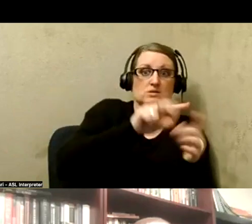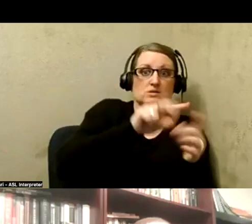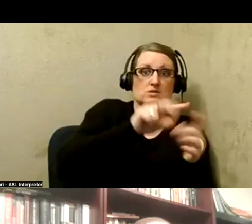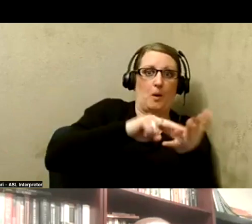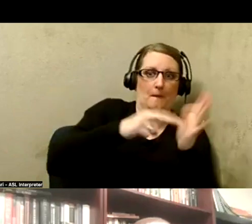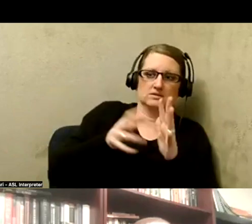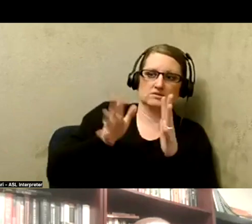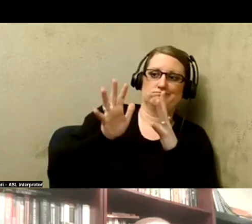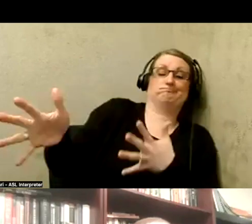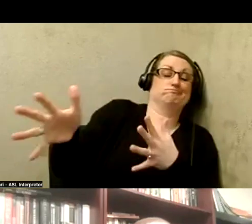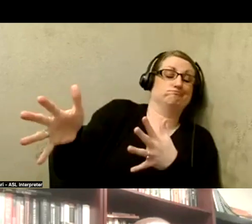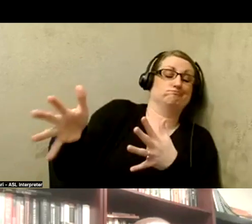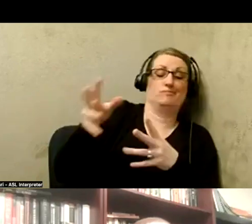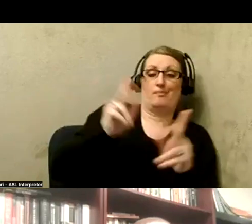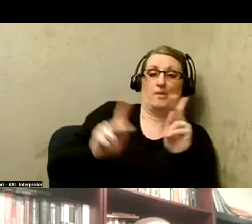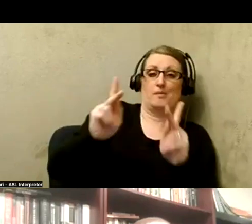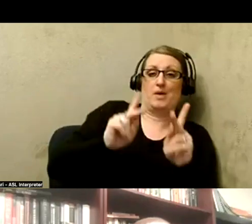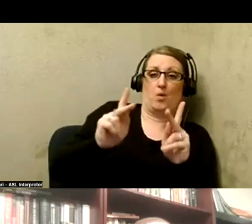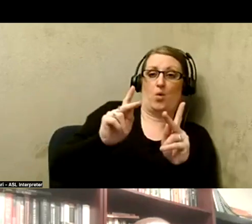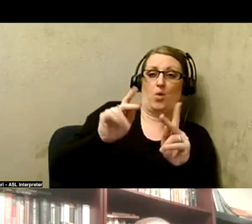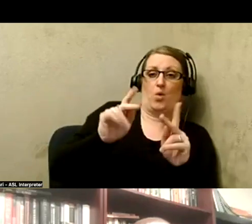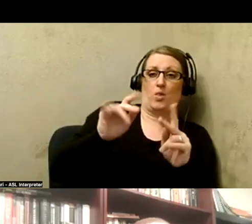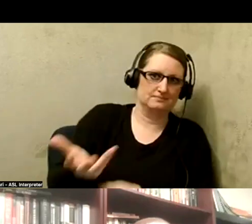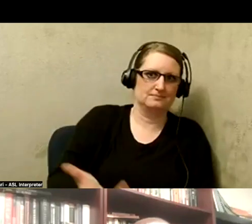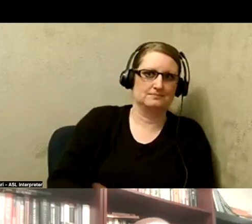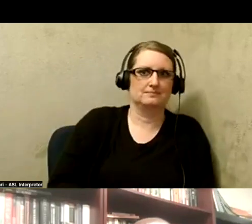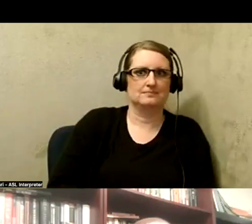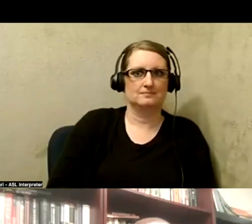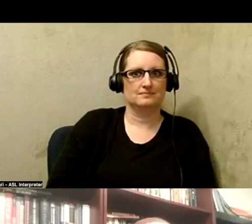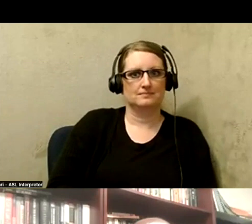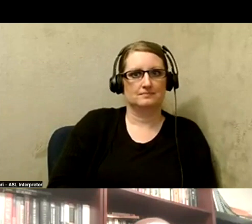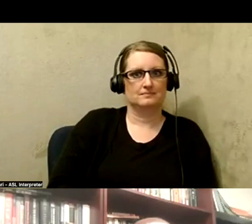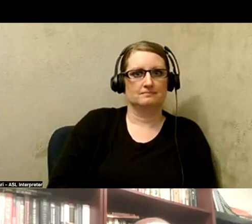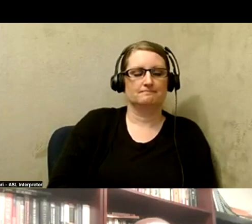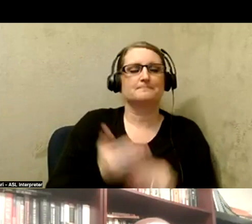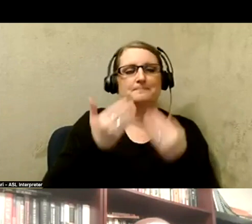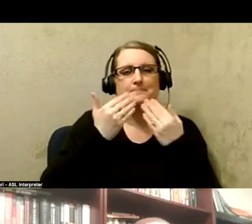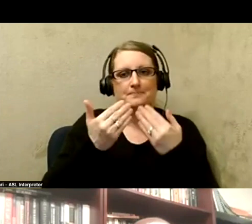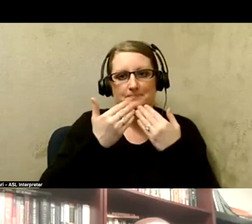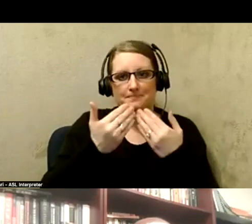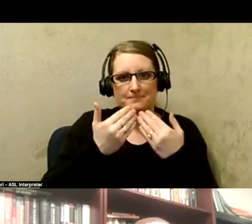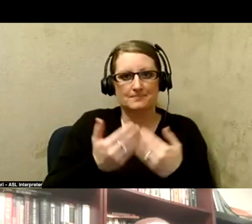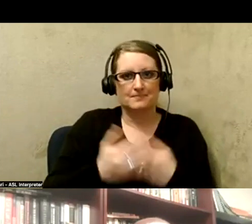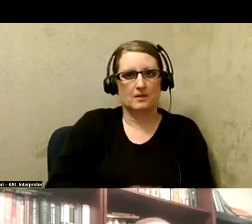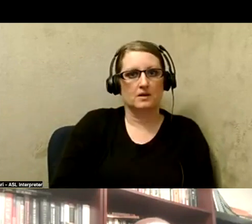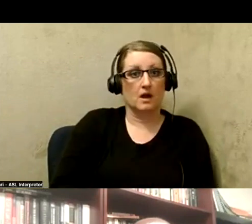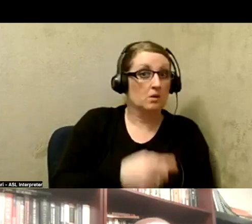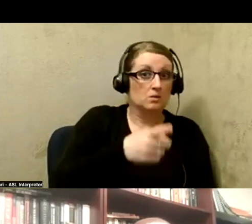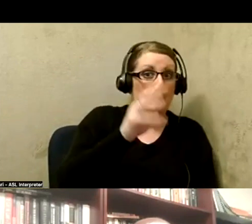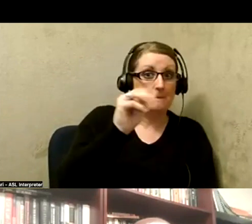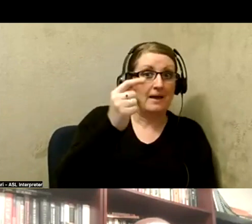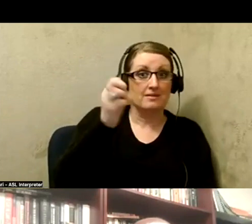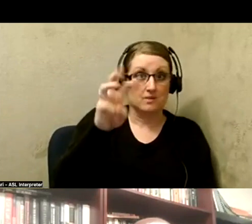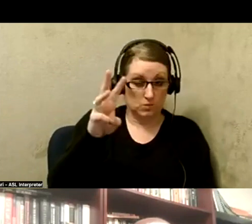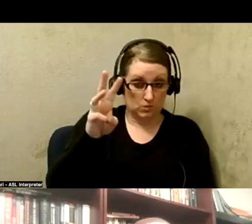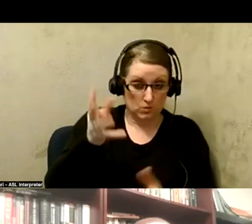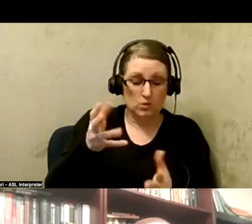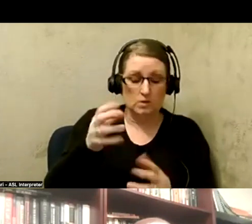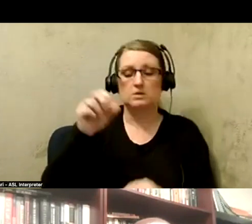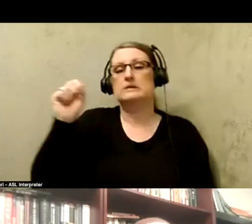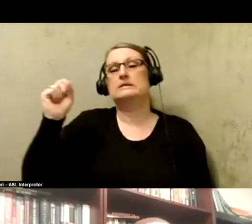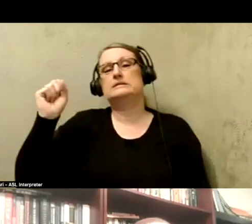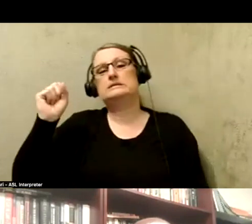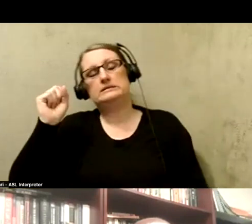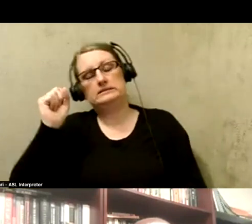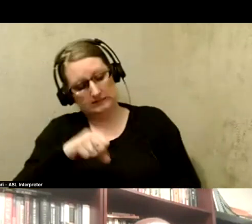society abandons to the institutions. Thank you for this comment. Oh, Matthew, would you? Thanks. Yeah, just add, you know,